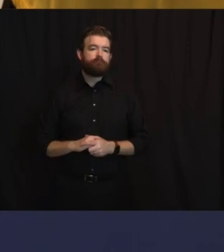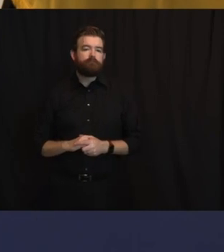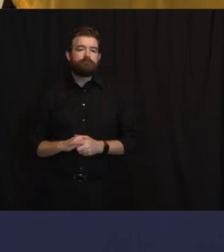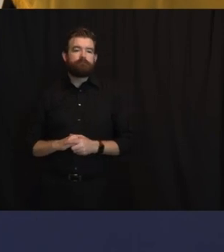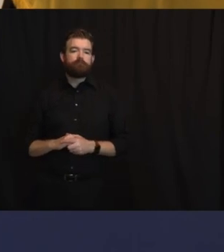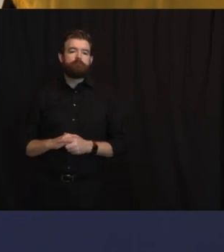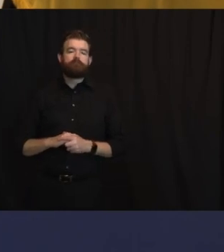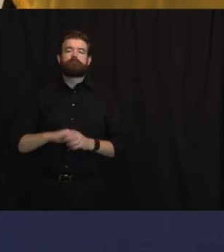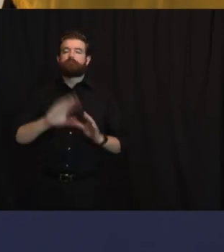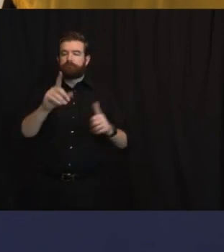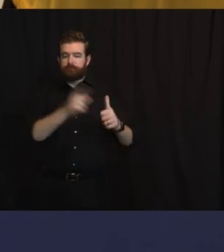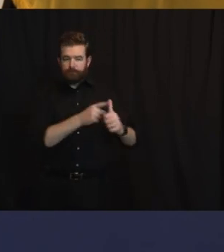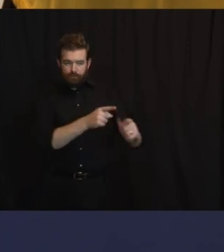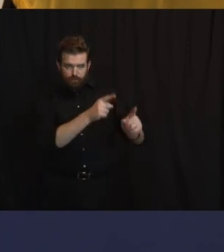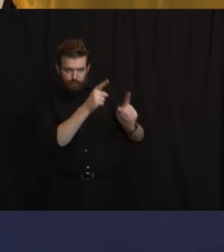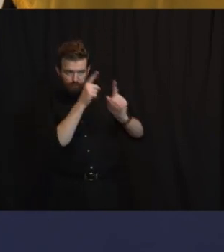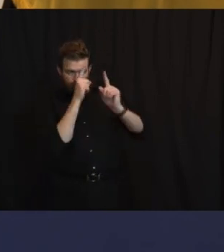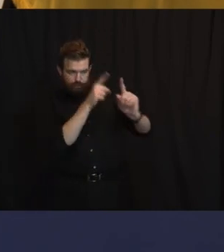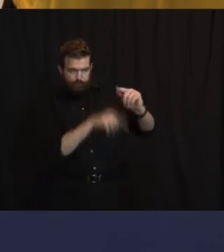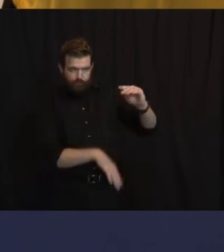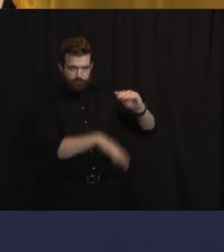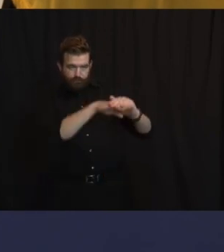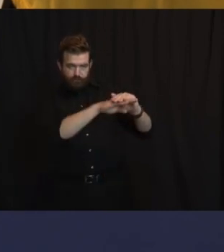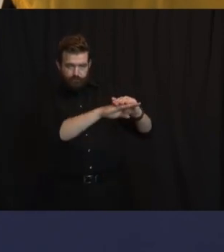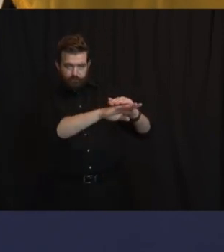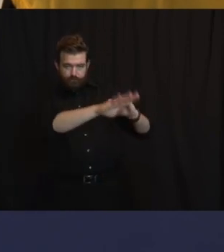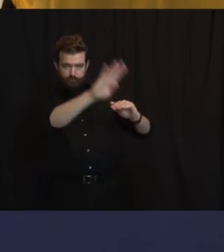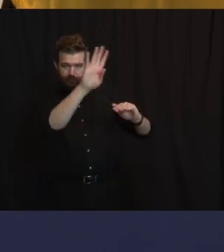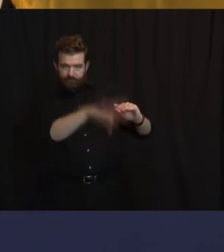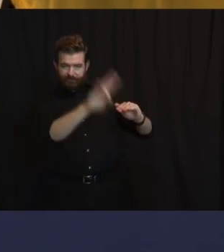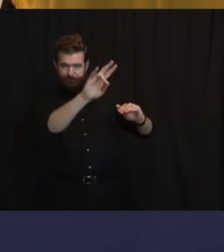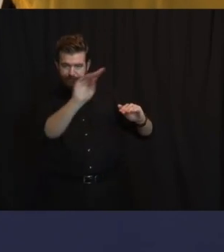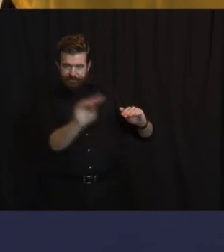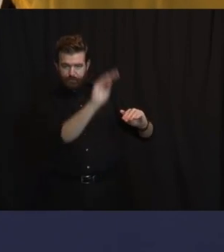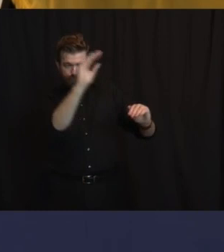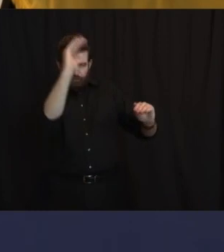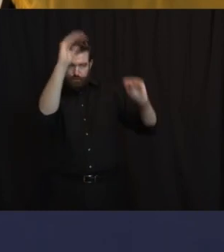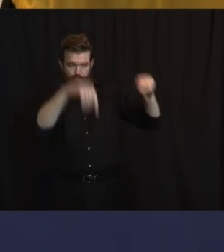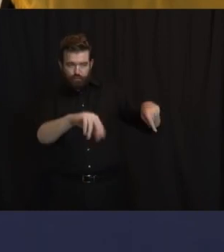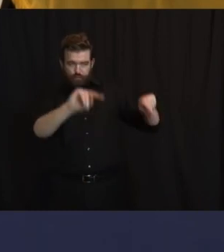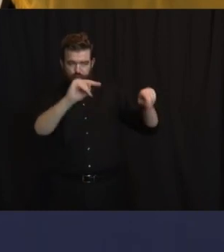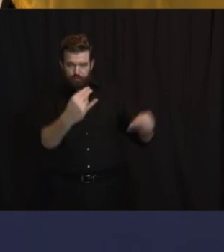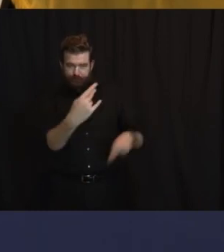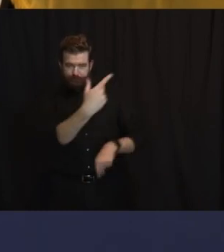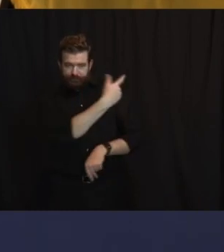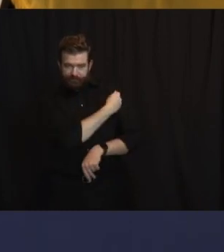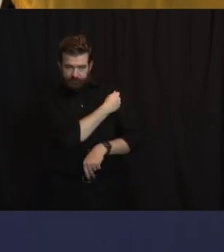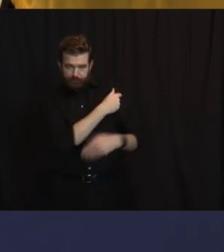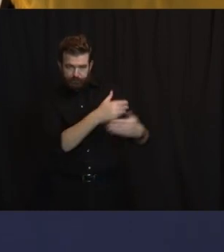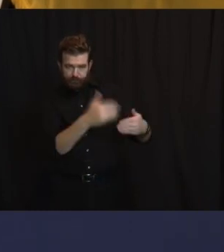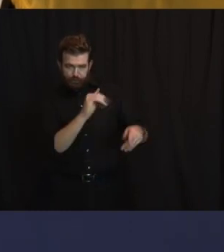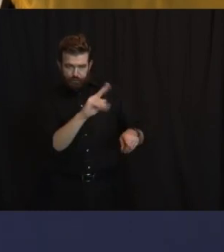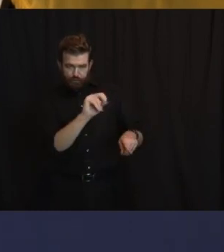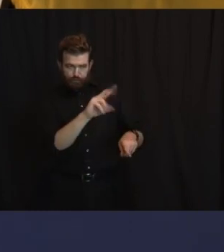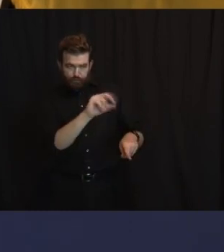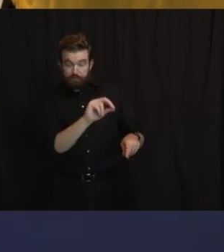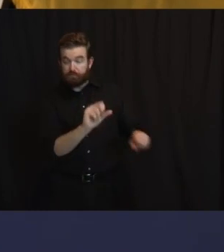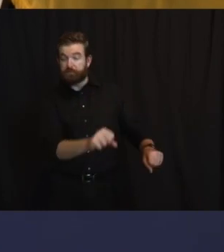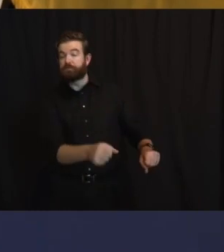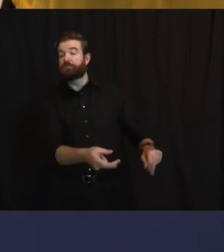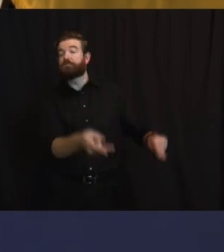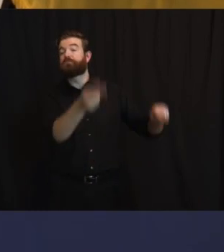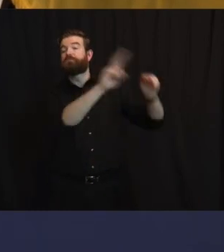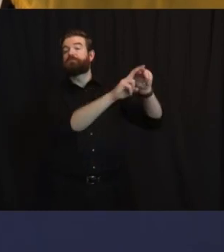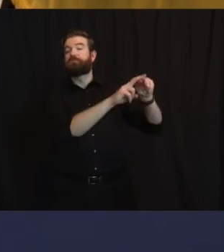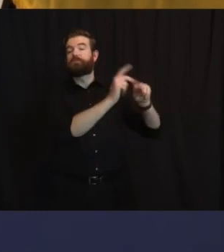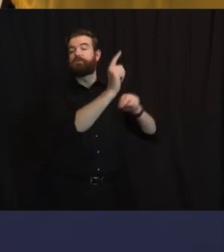there. Judy, anything you or Tina want to add to that, or any speculation as to why long-term